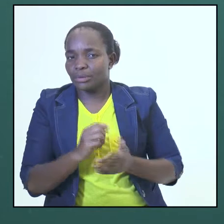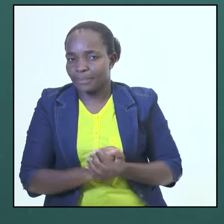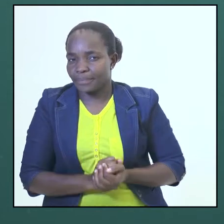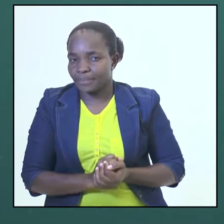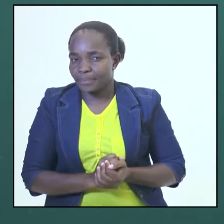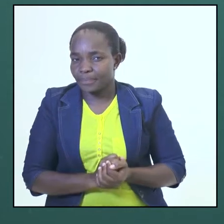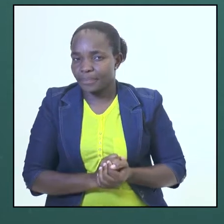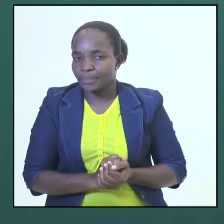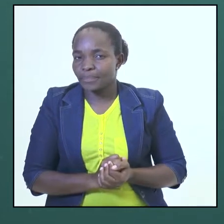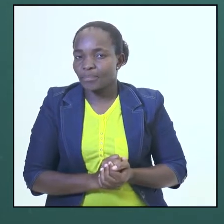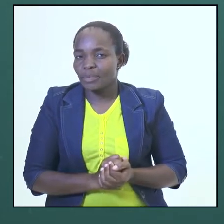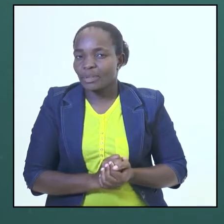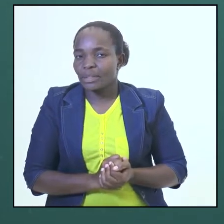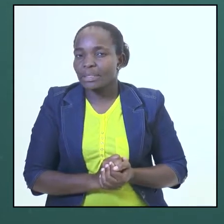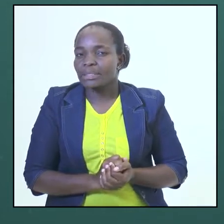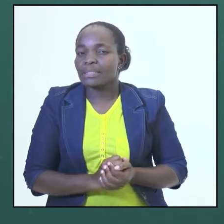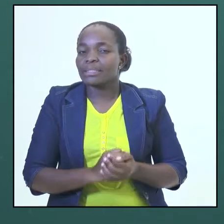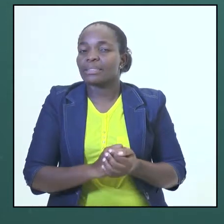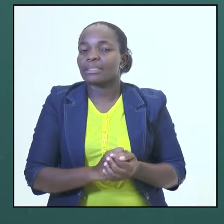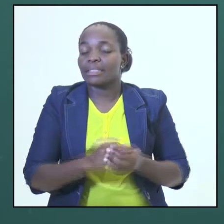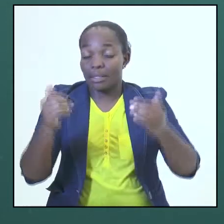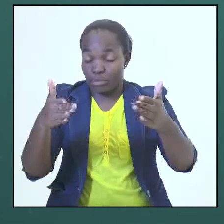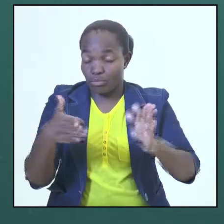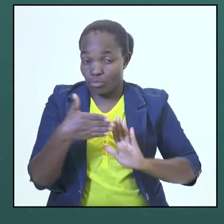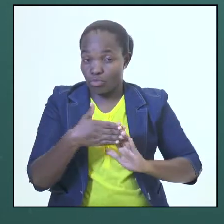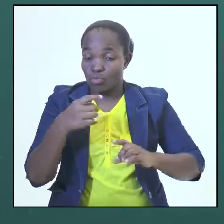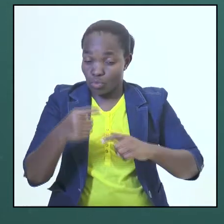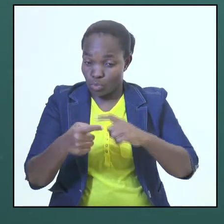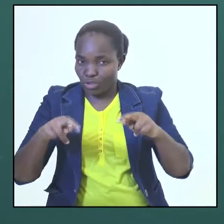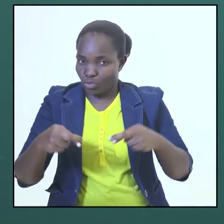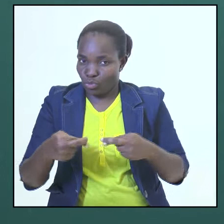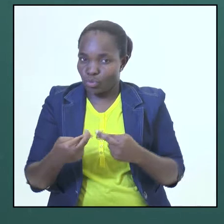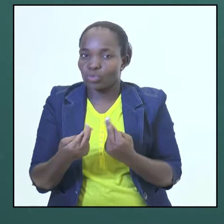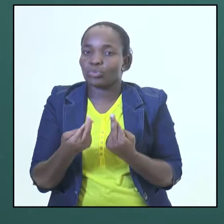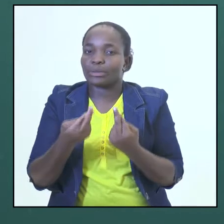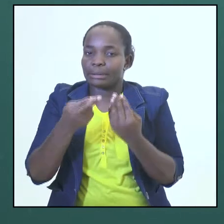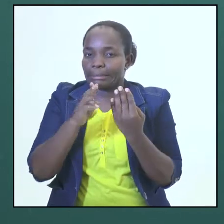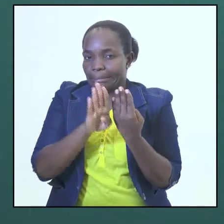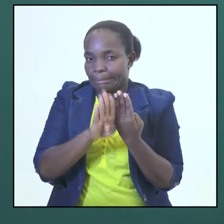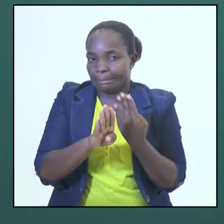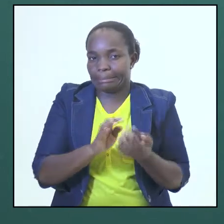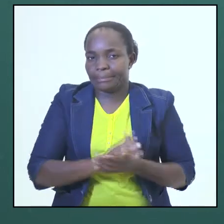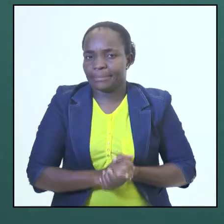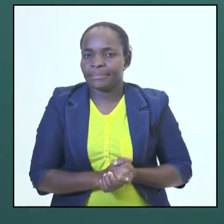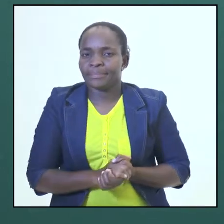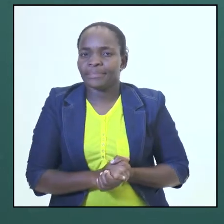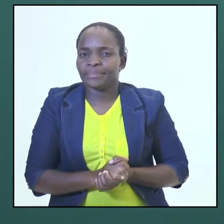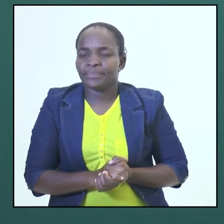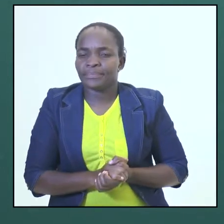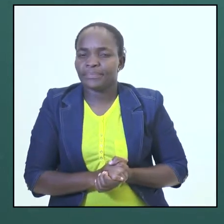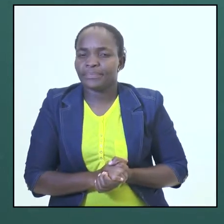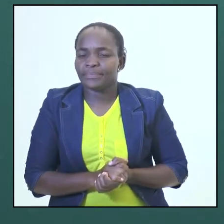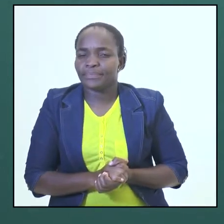Conservation is a process of maintaining the environment and natural resources in a state that maintains